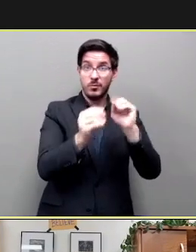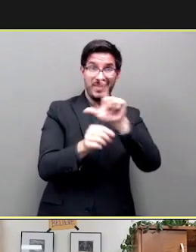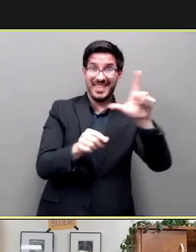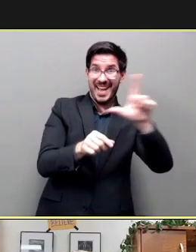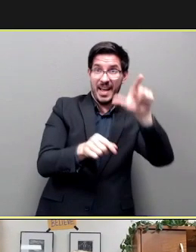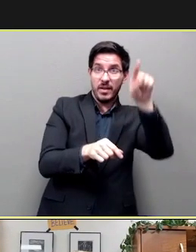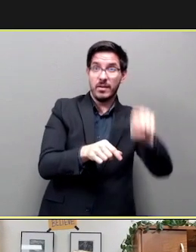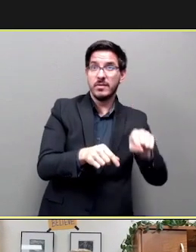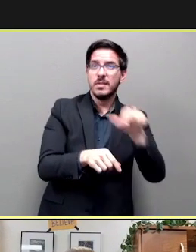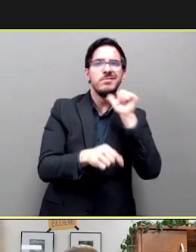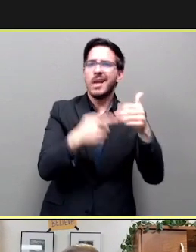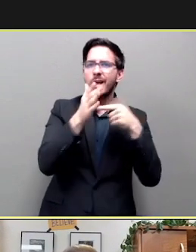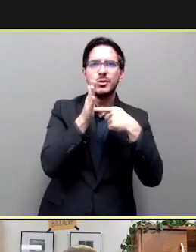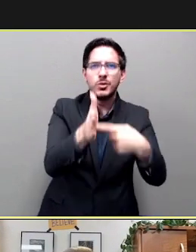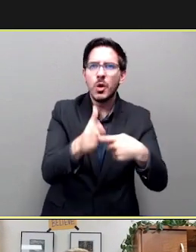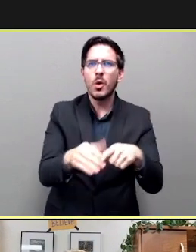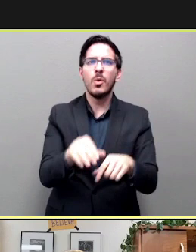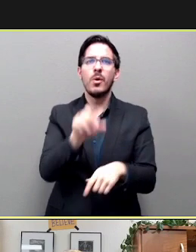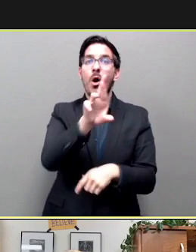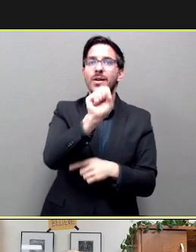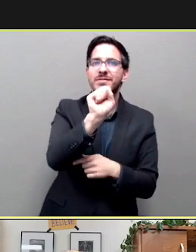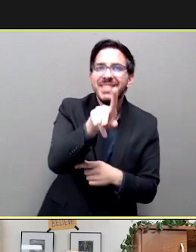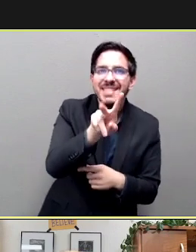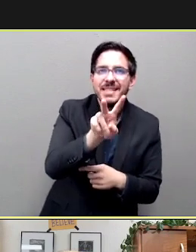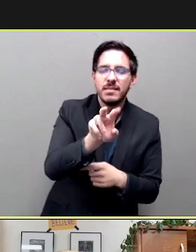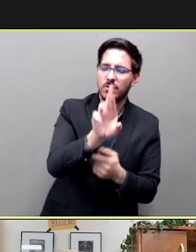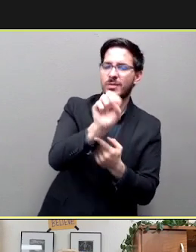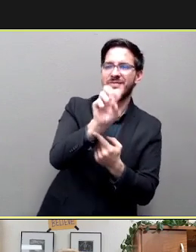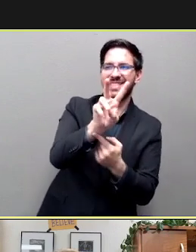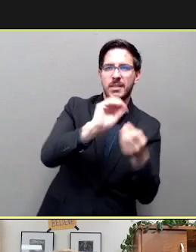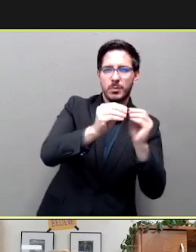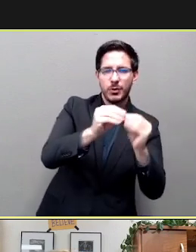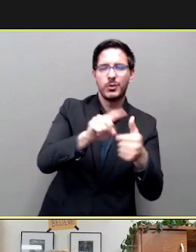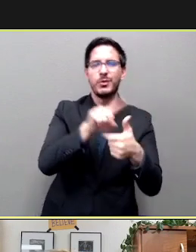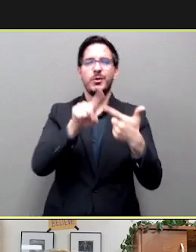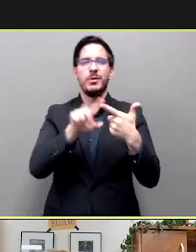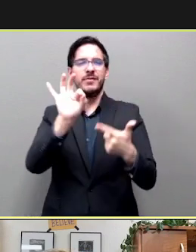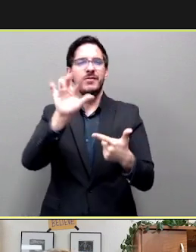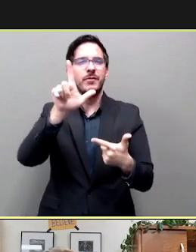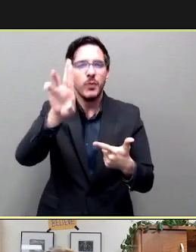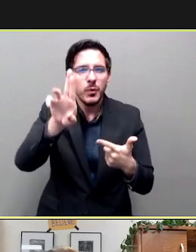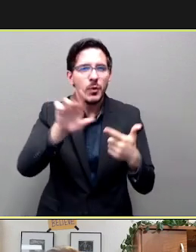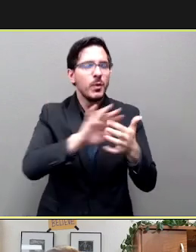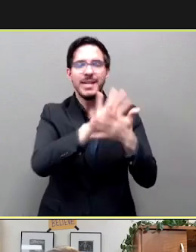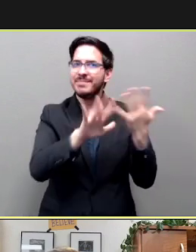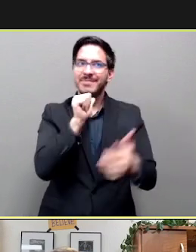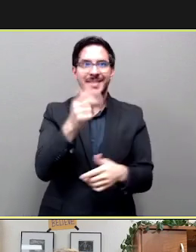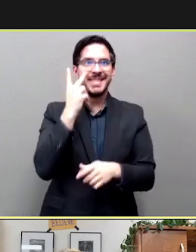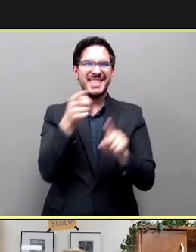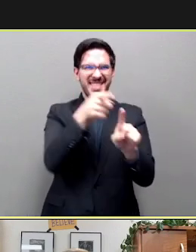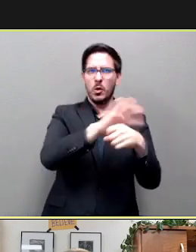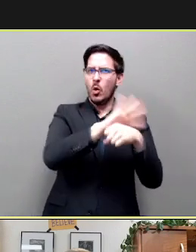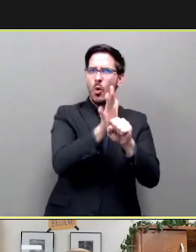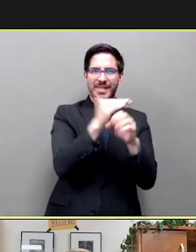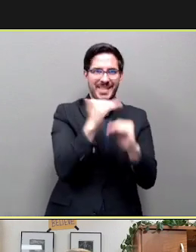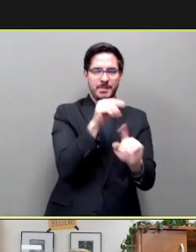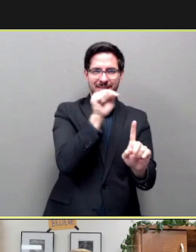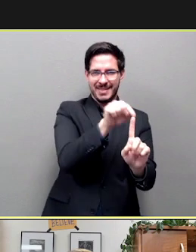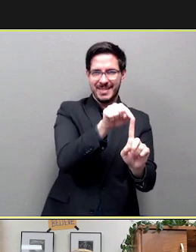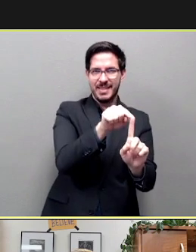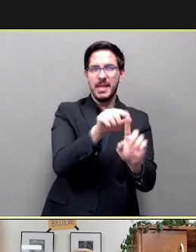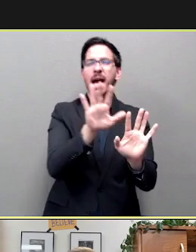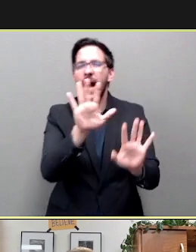to RSV and influenza that we're seeing here now. Although in the northwest corner of the state, you can see